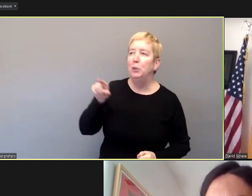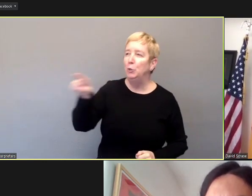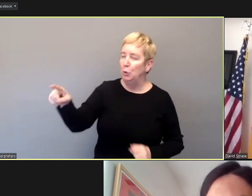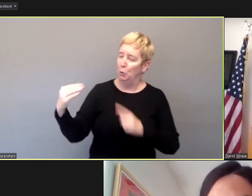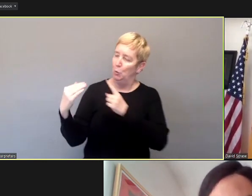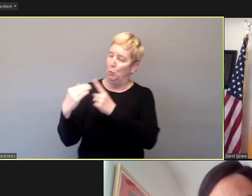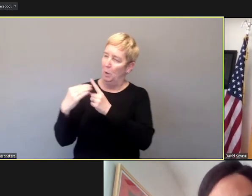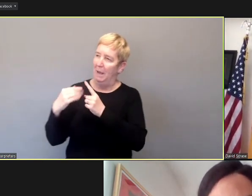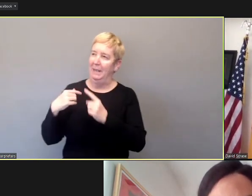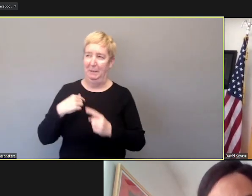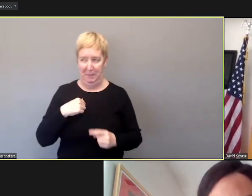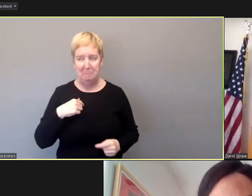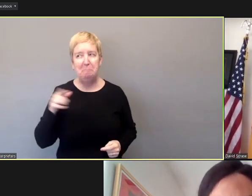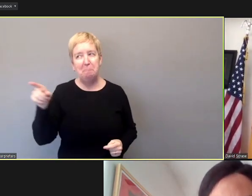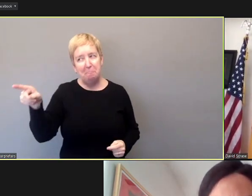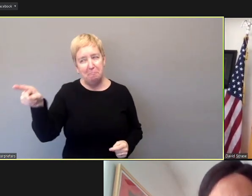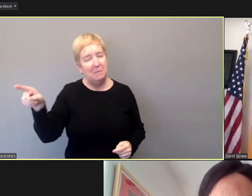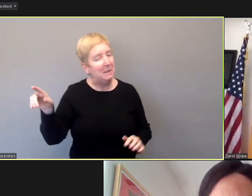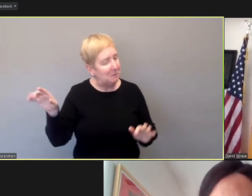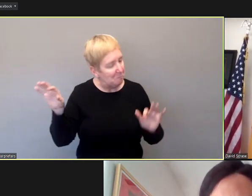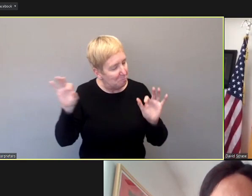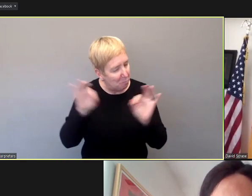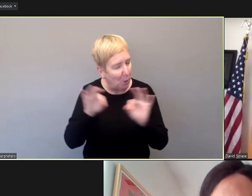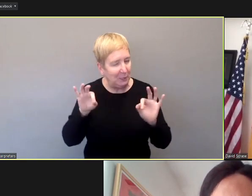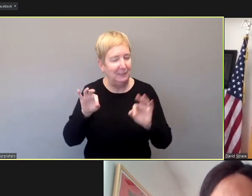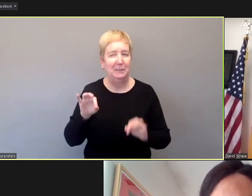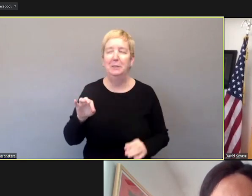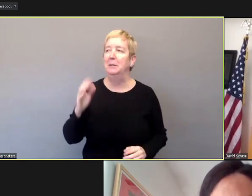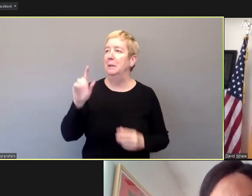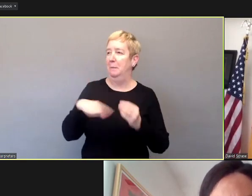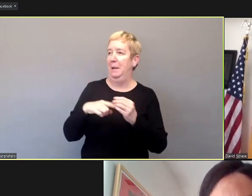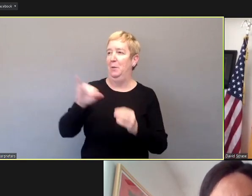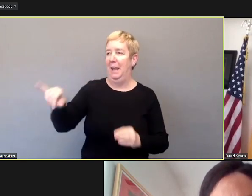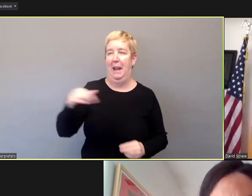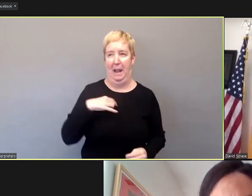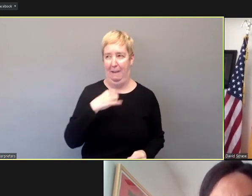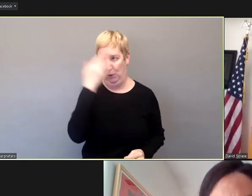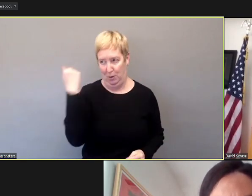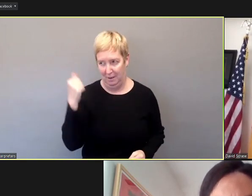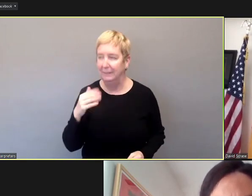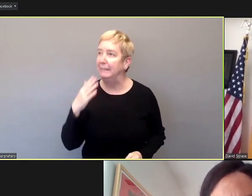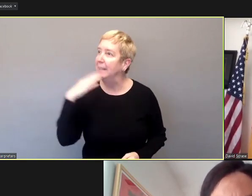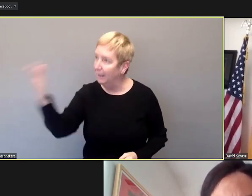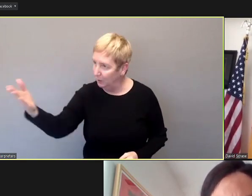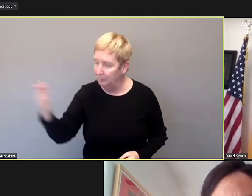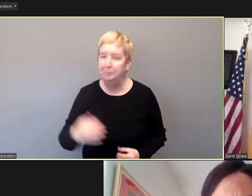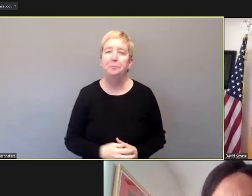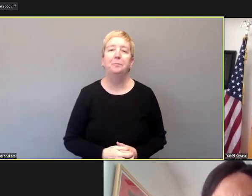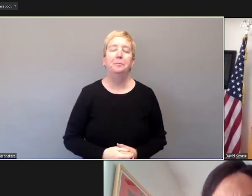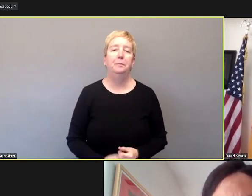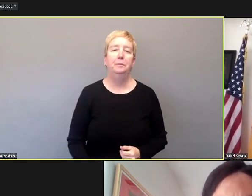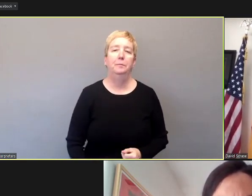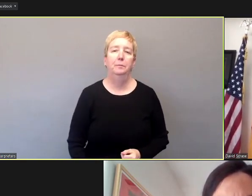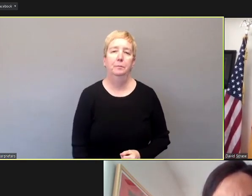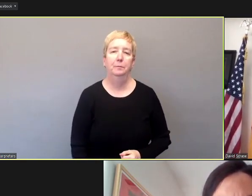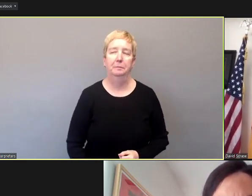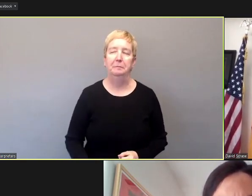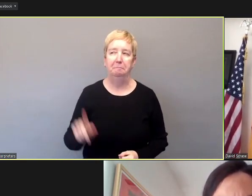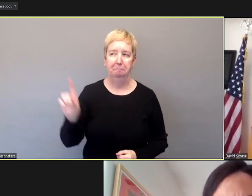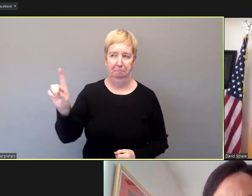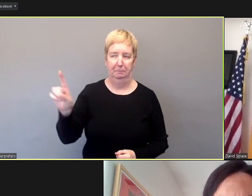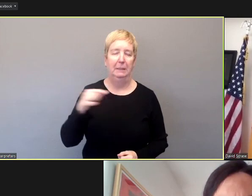really important point I wanted to make about that. And so let me just see if real